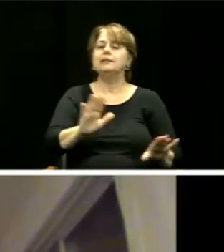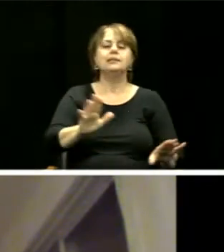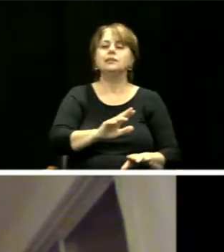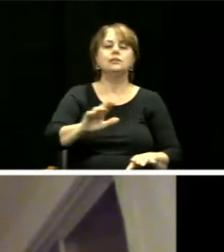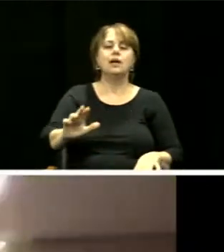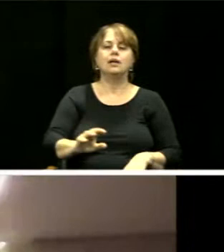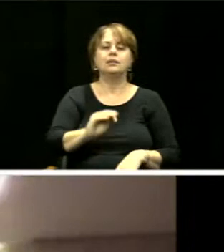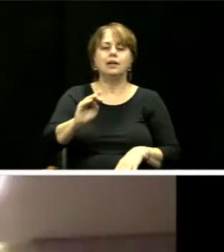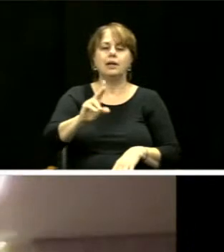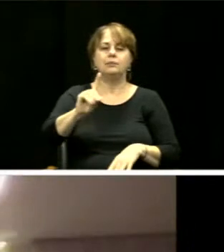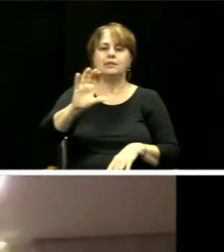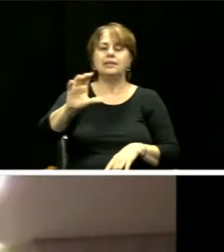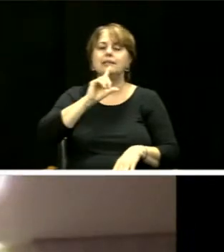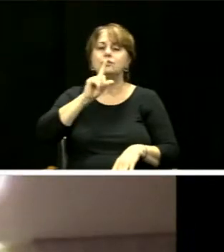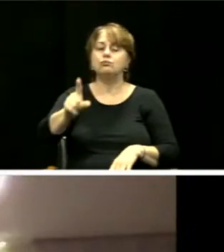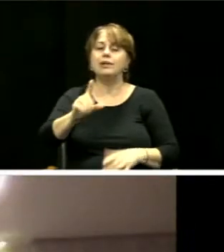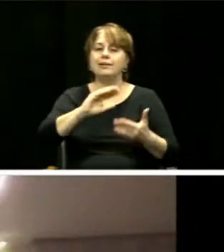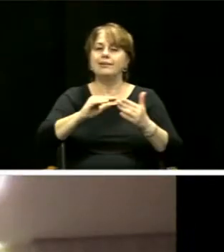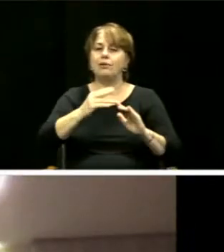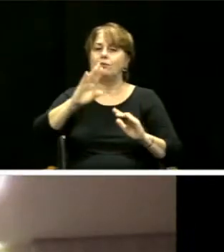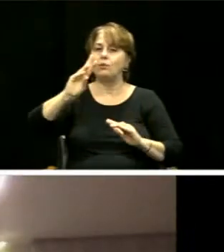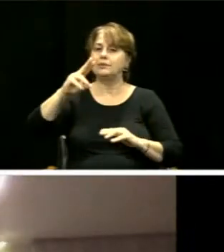issue. This is a town of West Hartford issue.